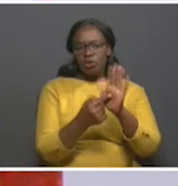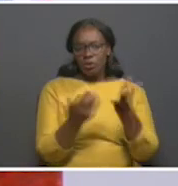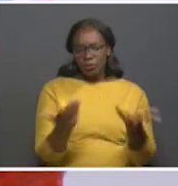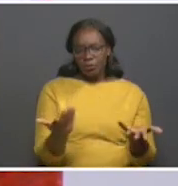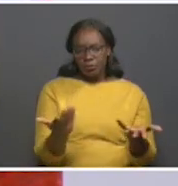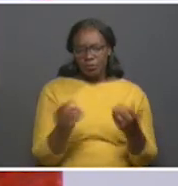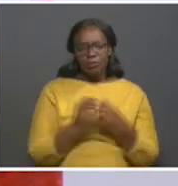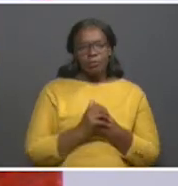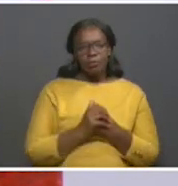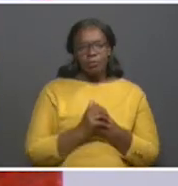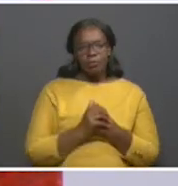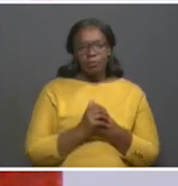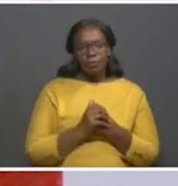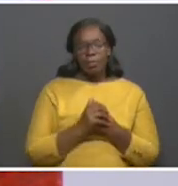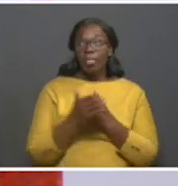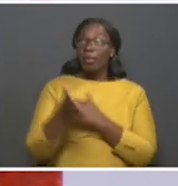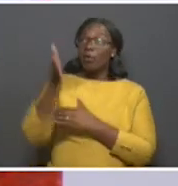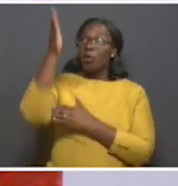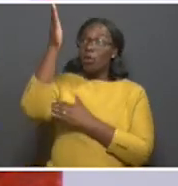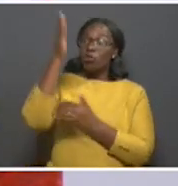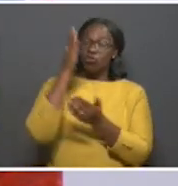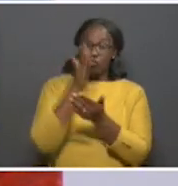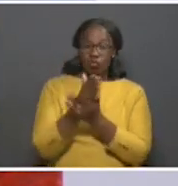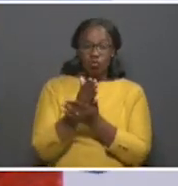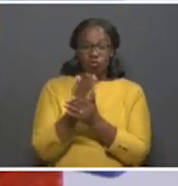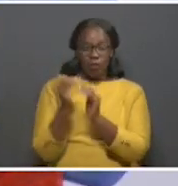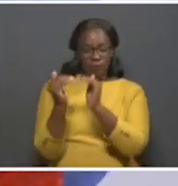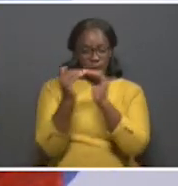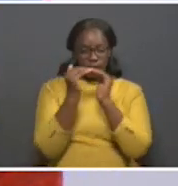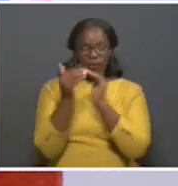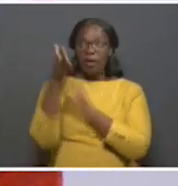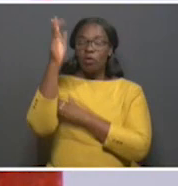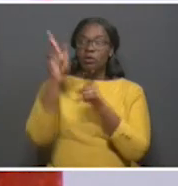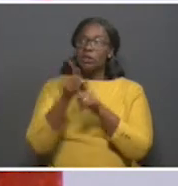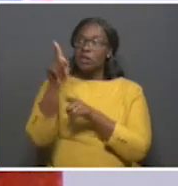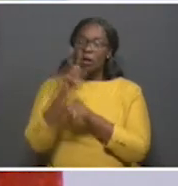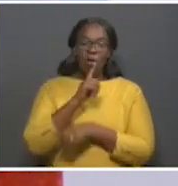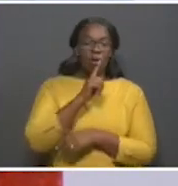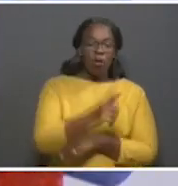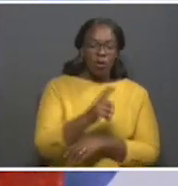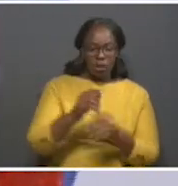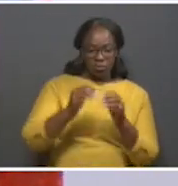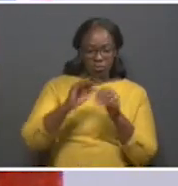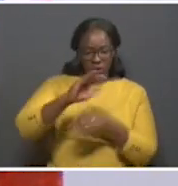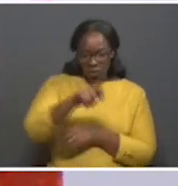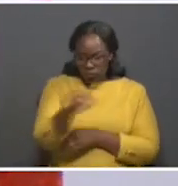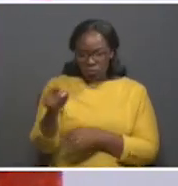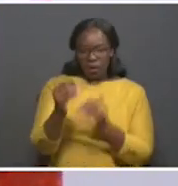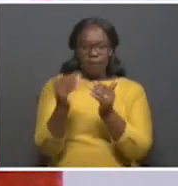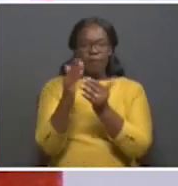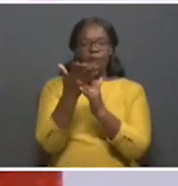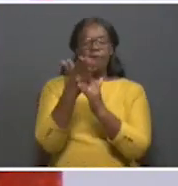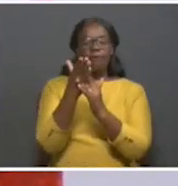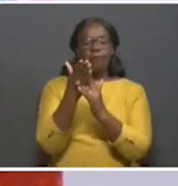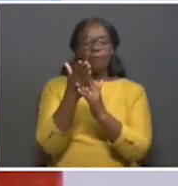that God, being a just God, he had instructed that the cities be equally divided between the